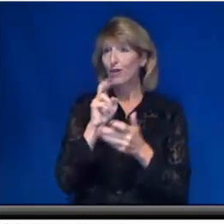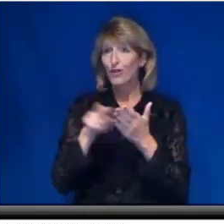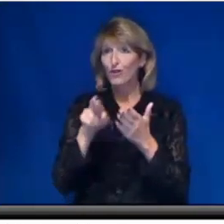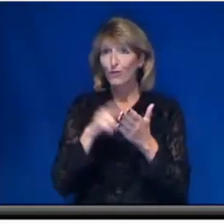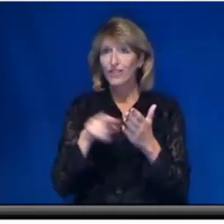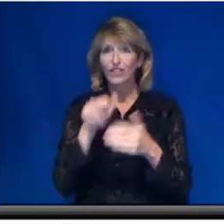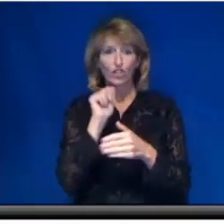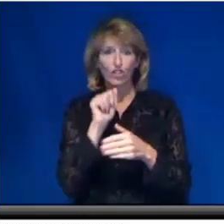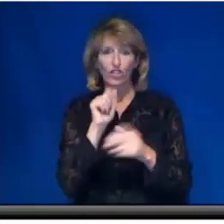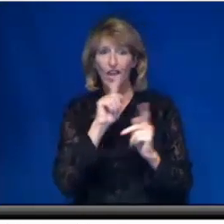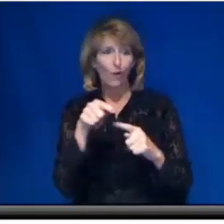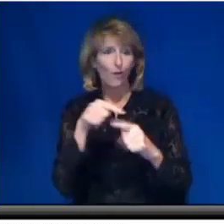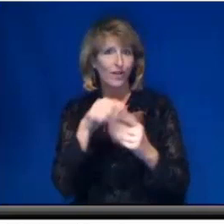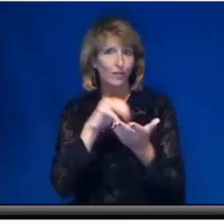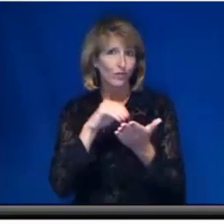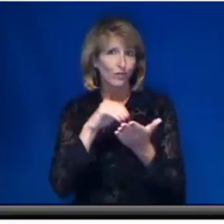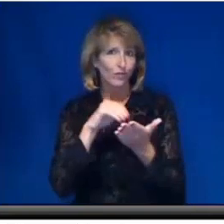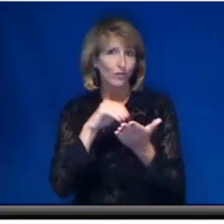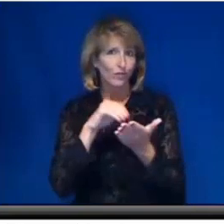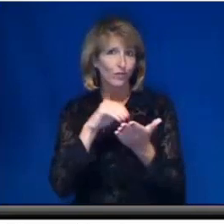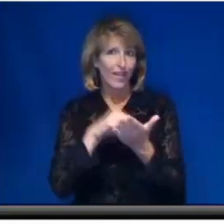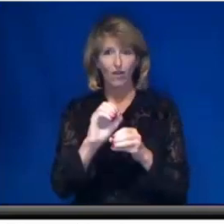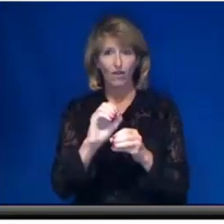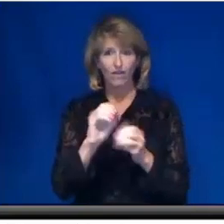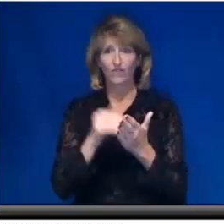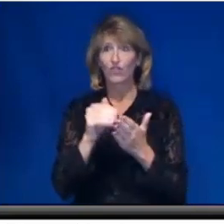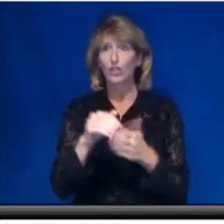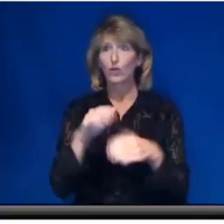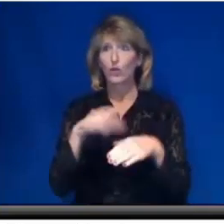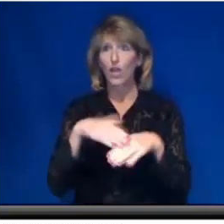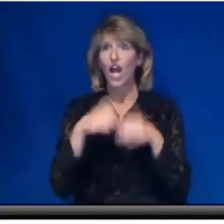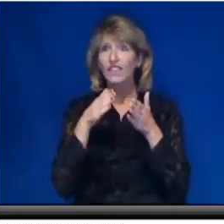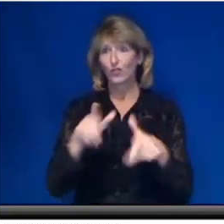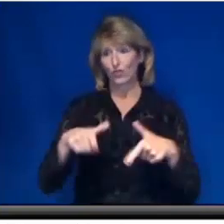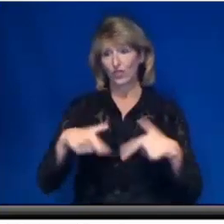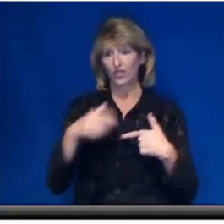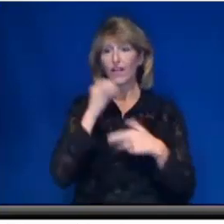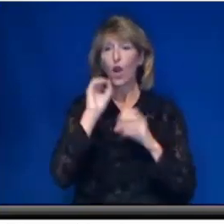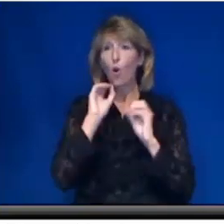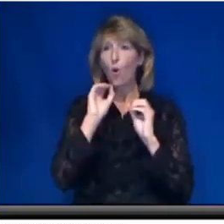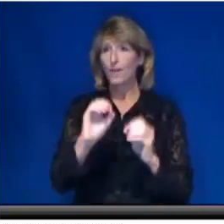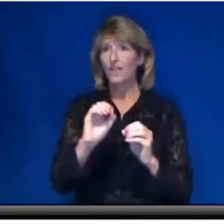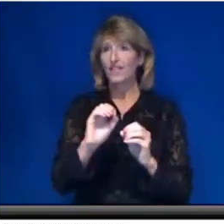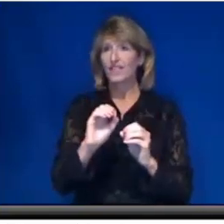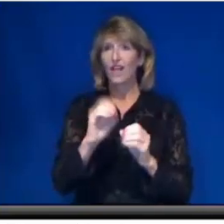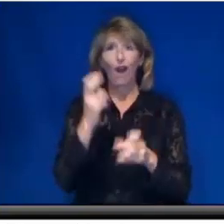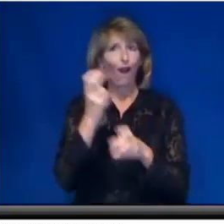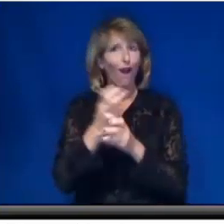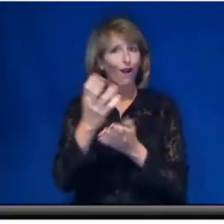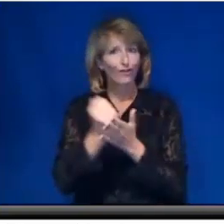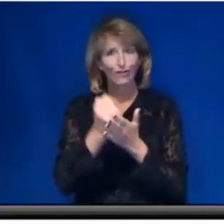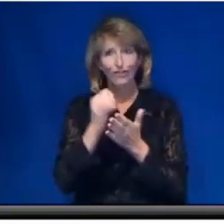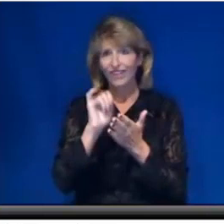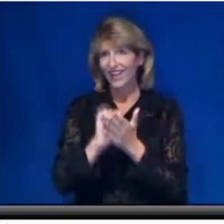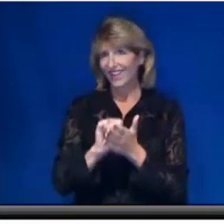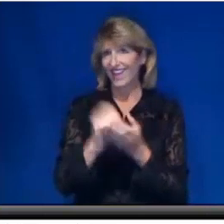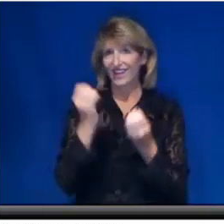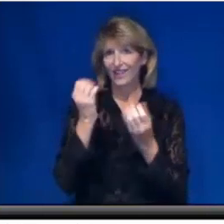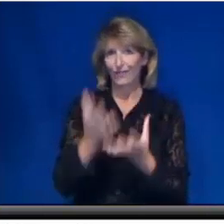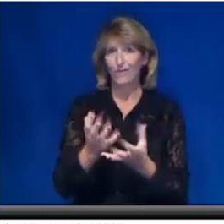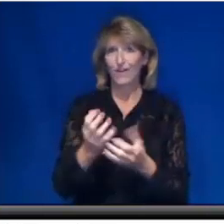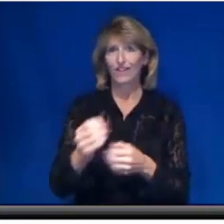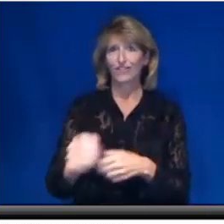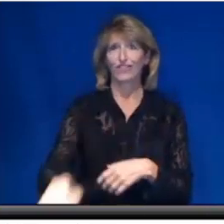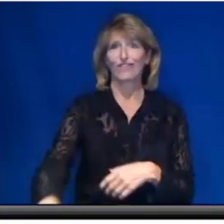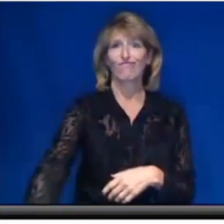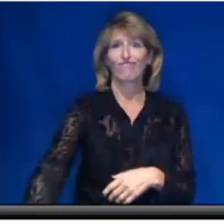necessary. Many people who are trying to research options aren't going to doctors' offices. Frequently they're living on the streets and